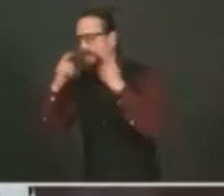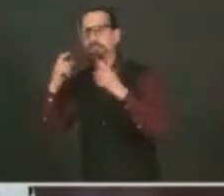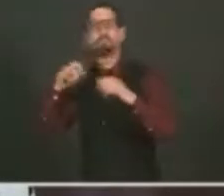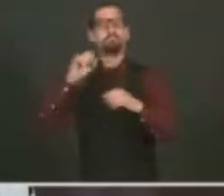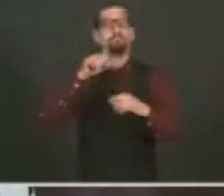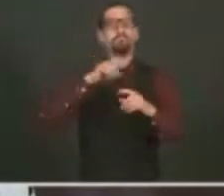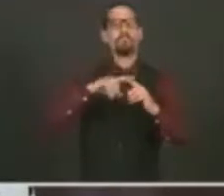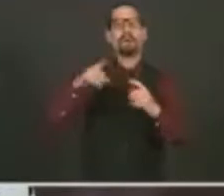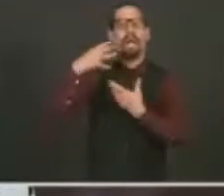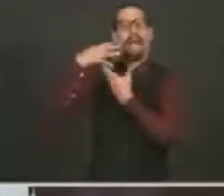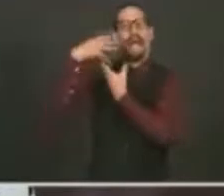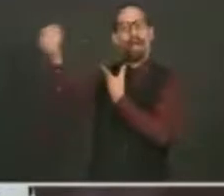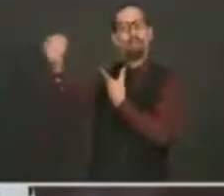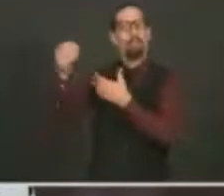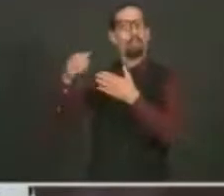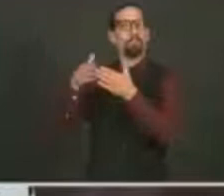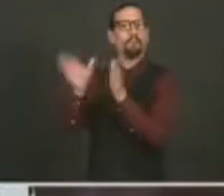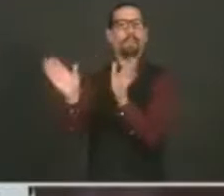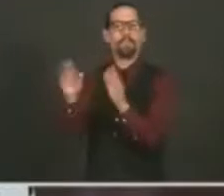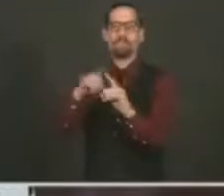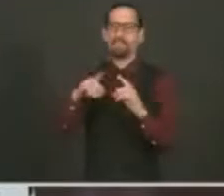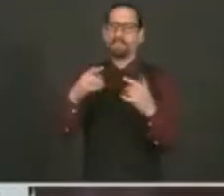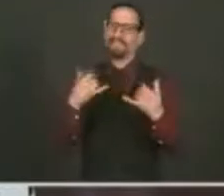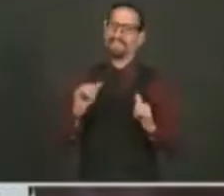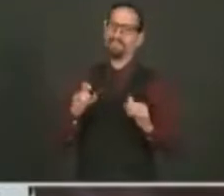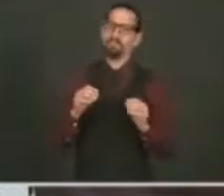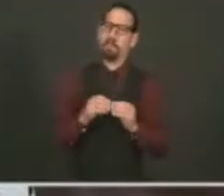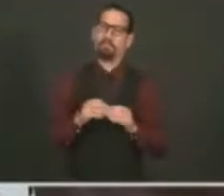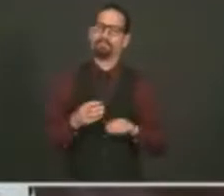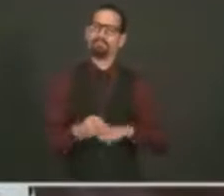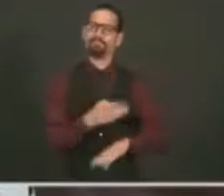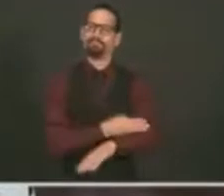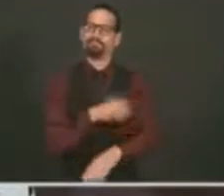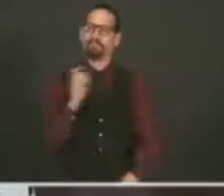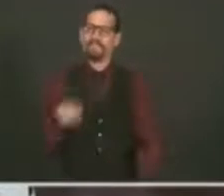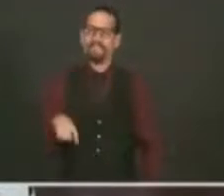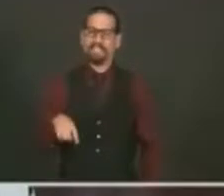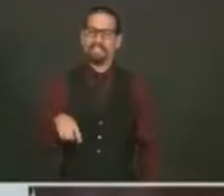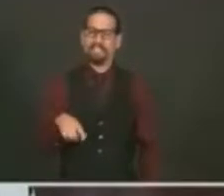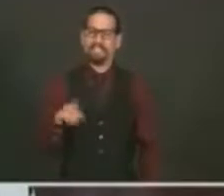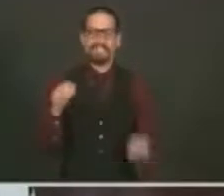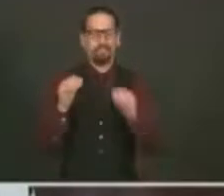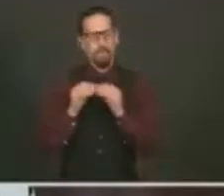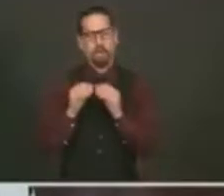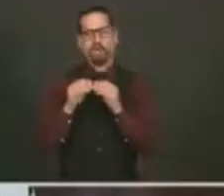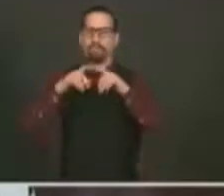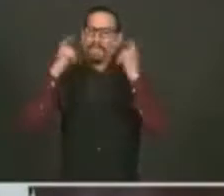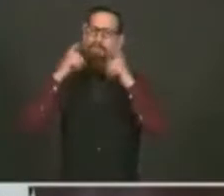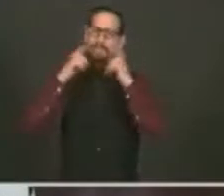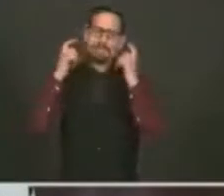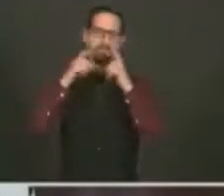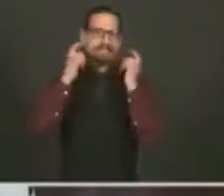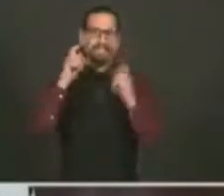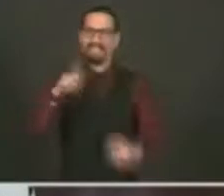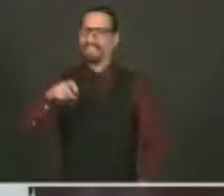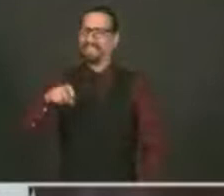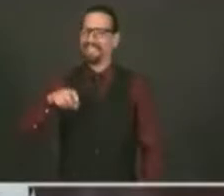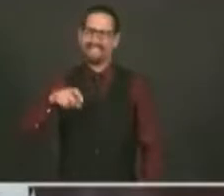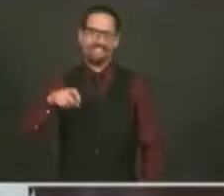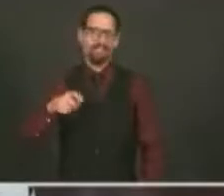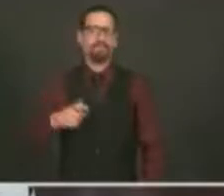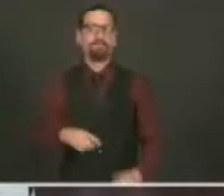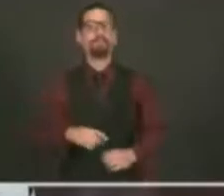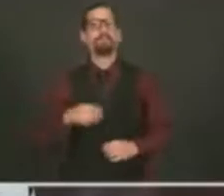better. If you're out and about, you always need to have your mask on. The added change